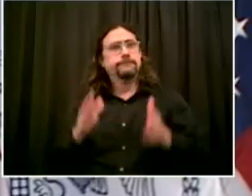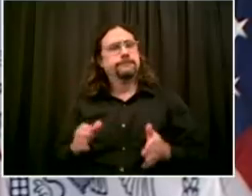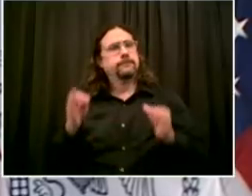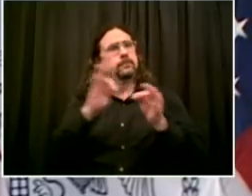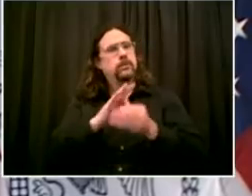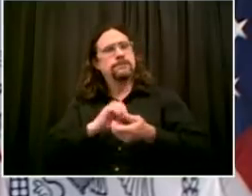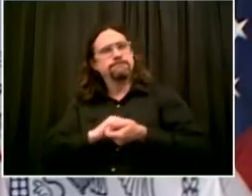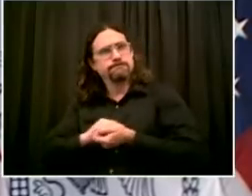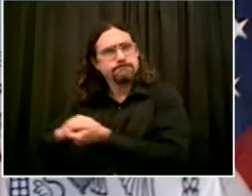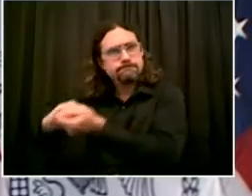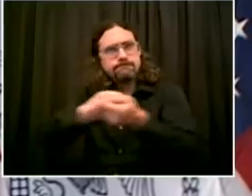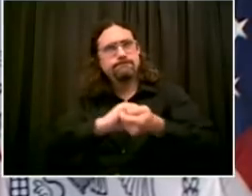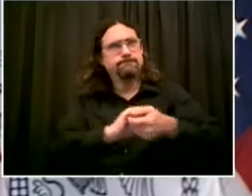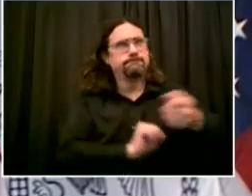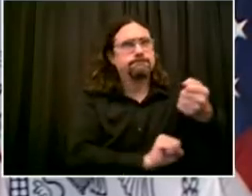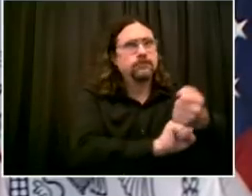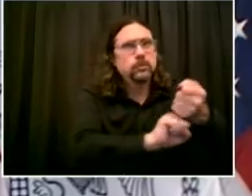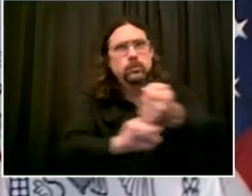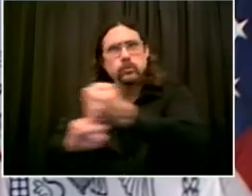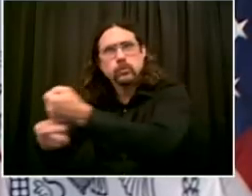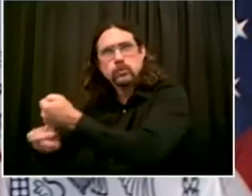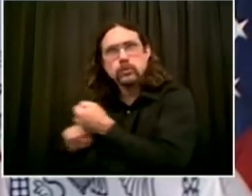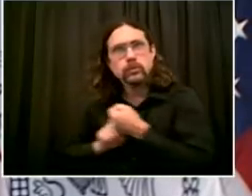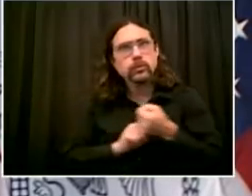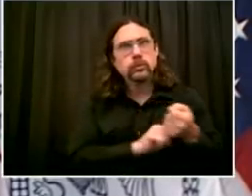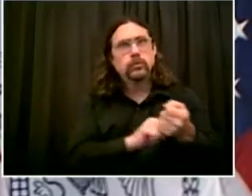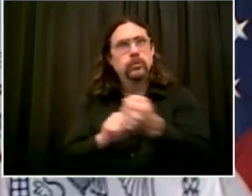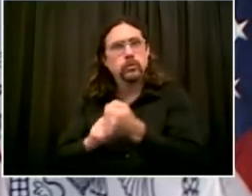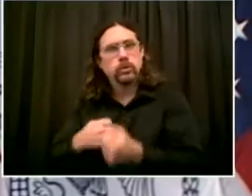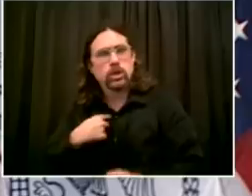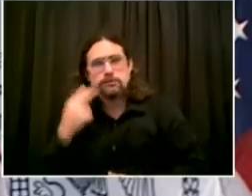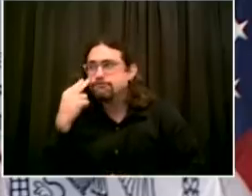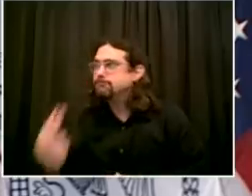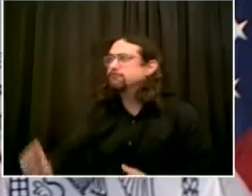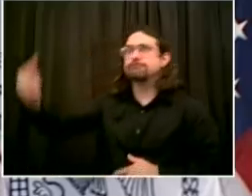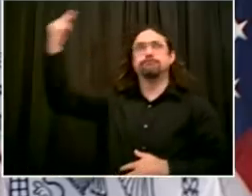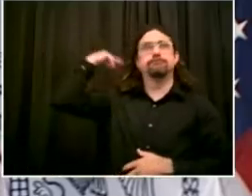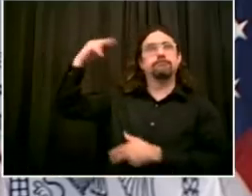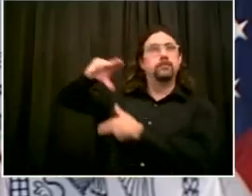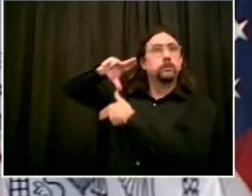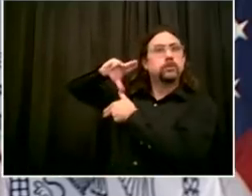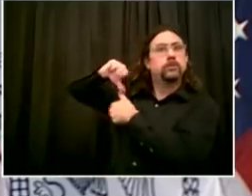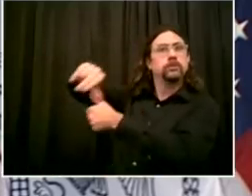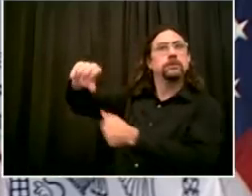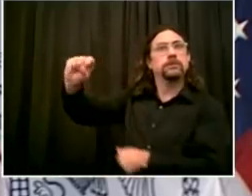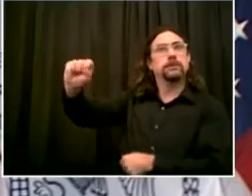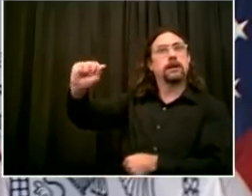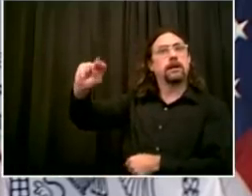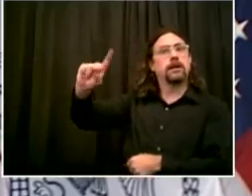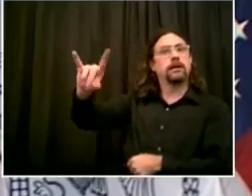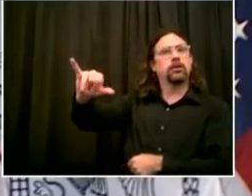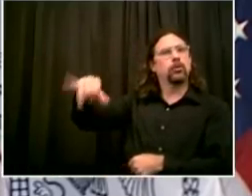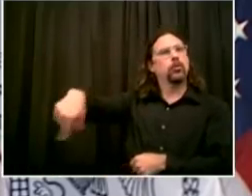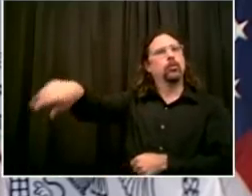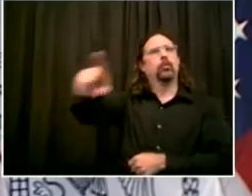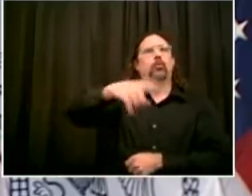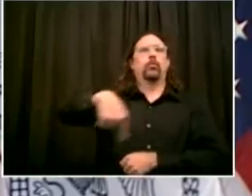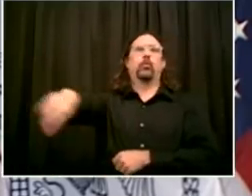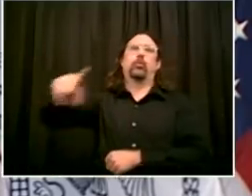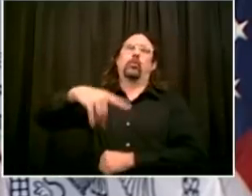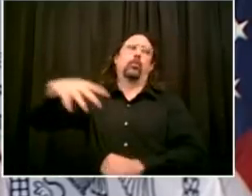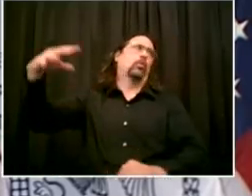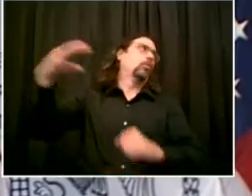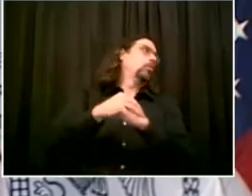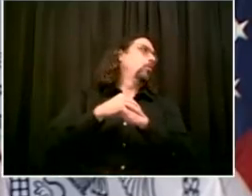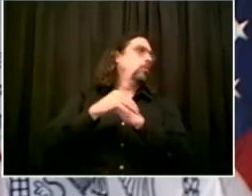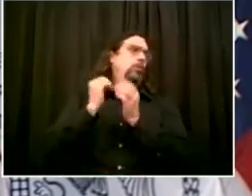matter what was going on and stood up for each other. Let's bring that spirit to everything we do. That's how we're fighting back against the coronavirus. That's how we'll get